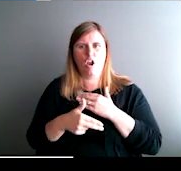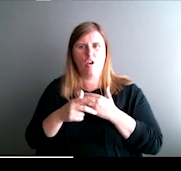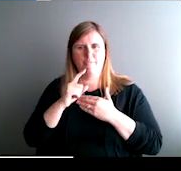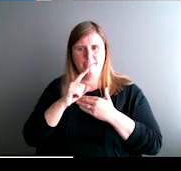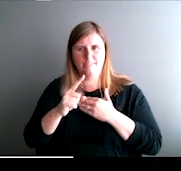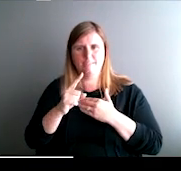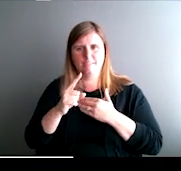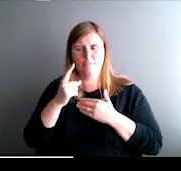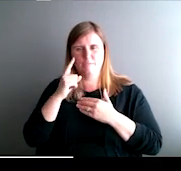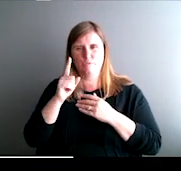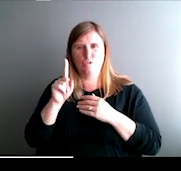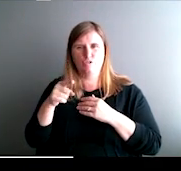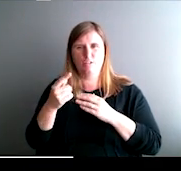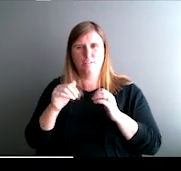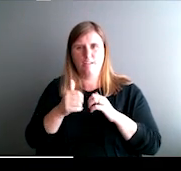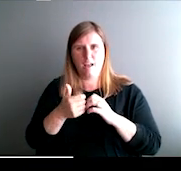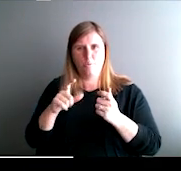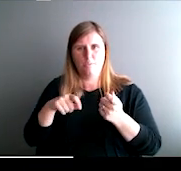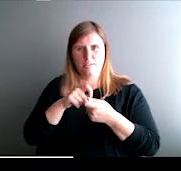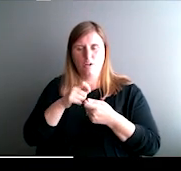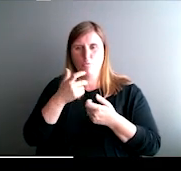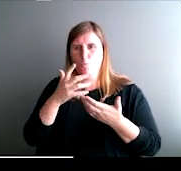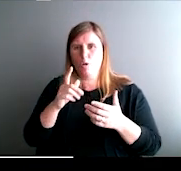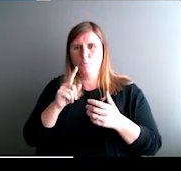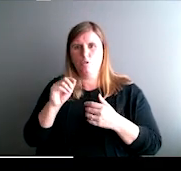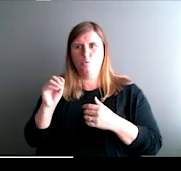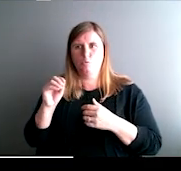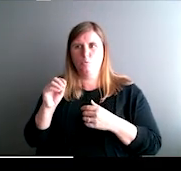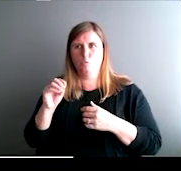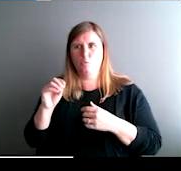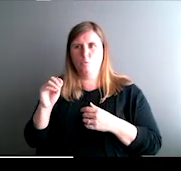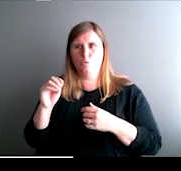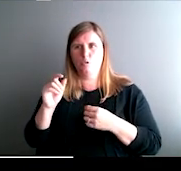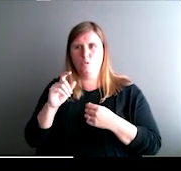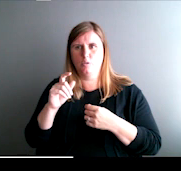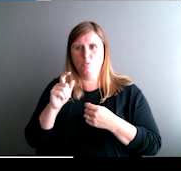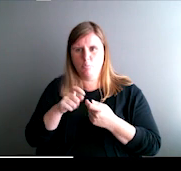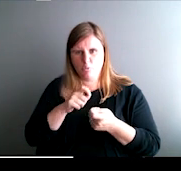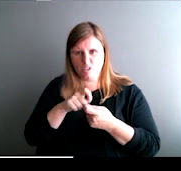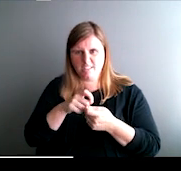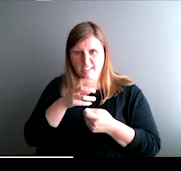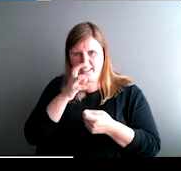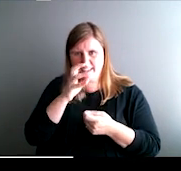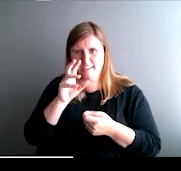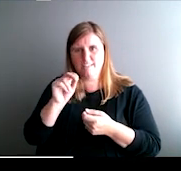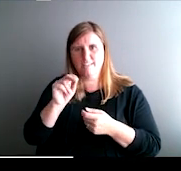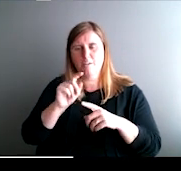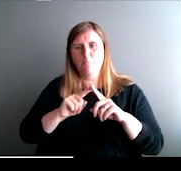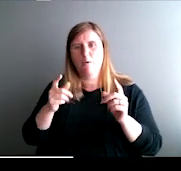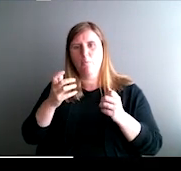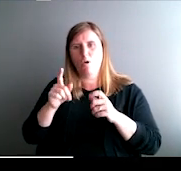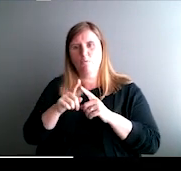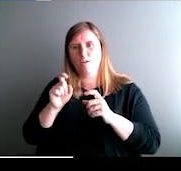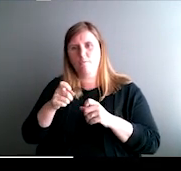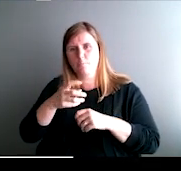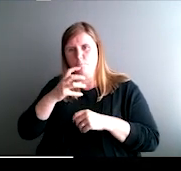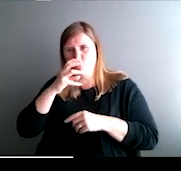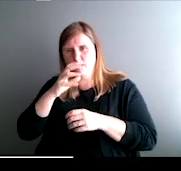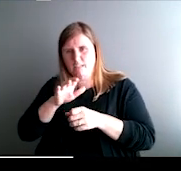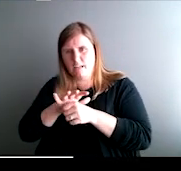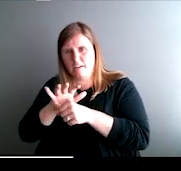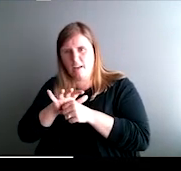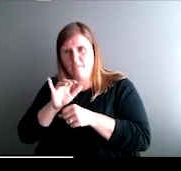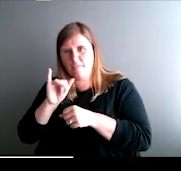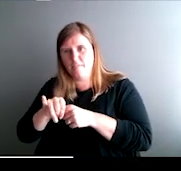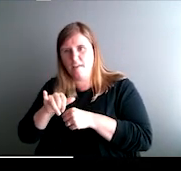is for just how exact. We don't want to be too persnickety, but we also need to be persnickety enough that